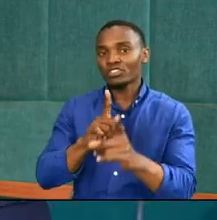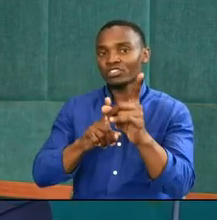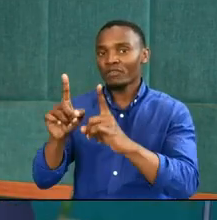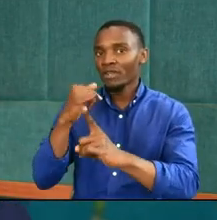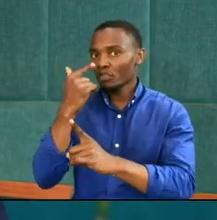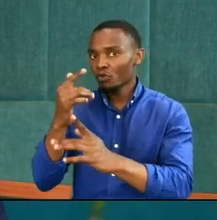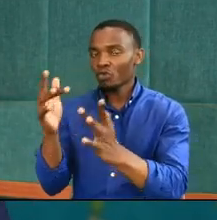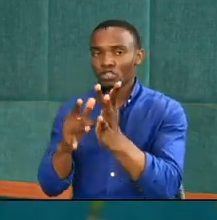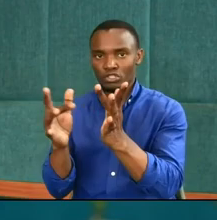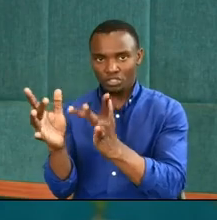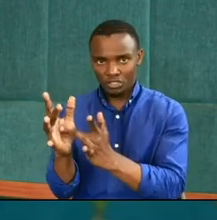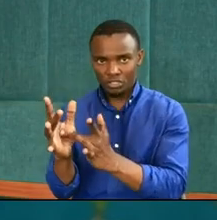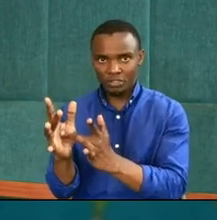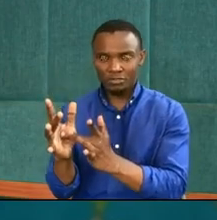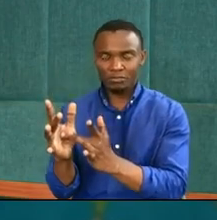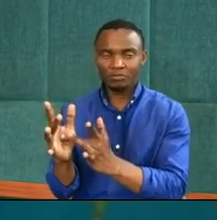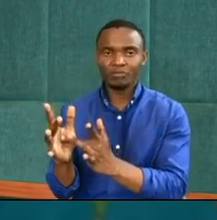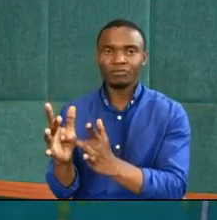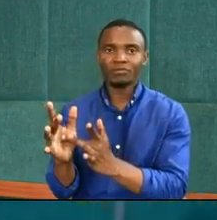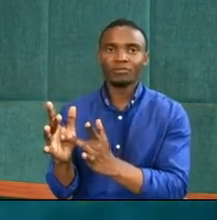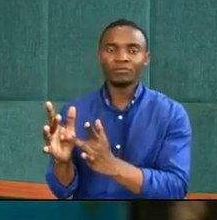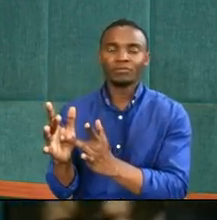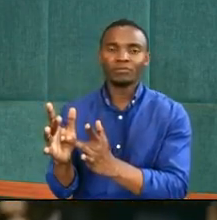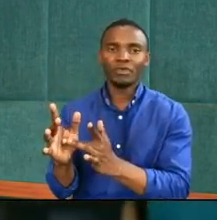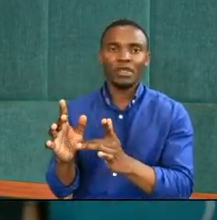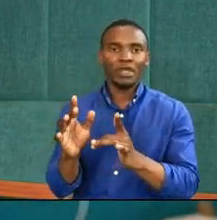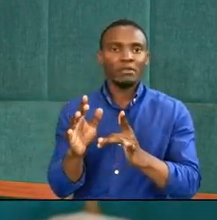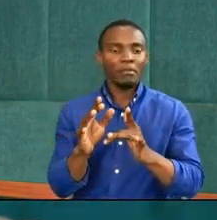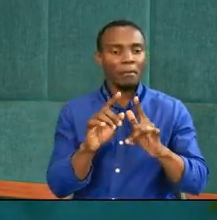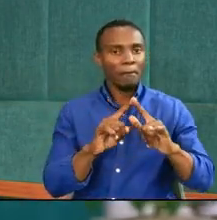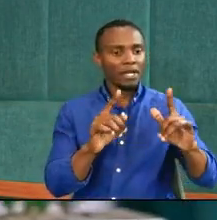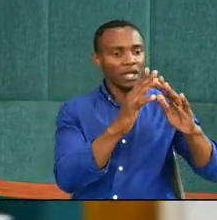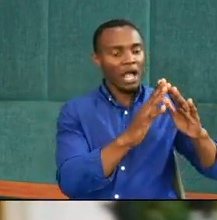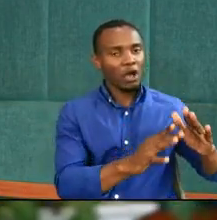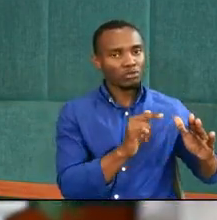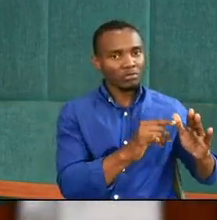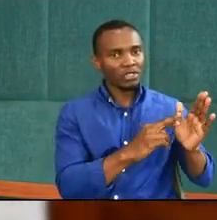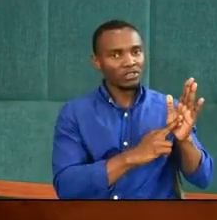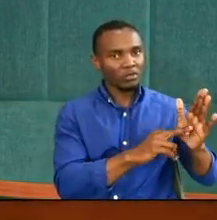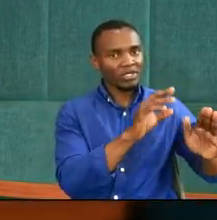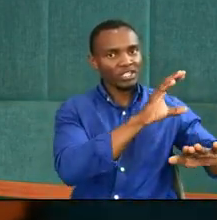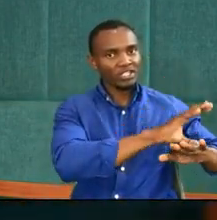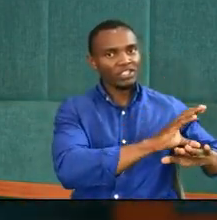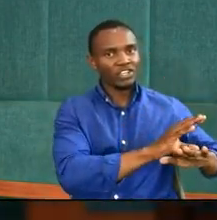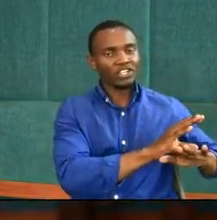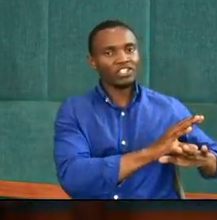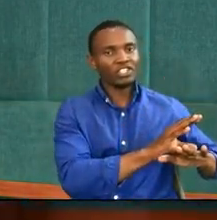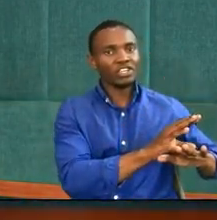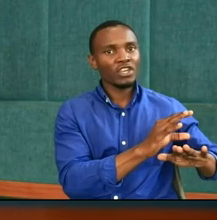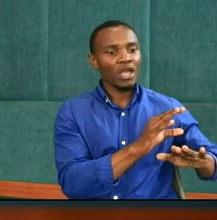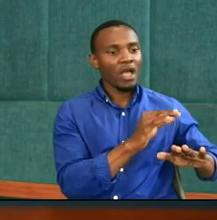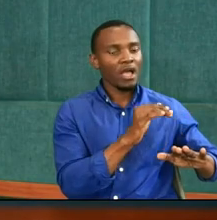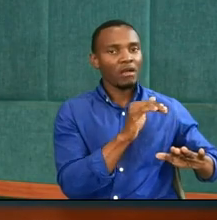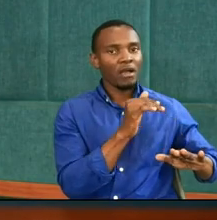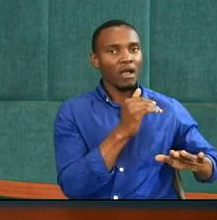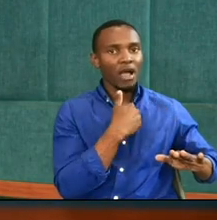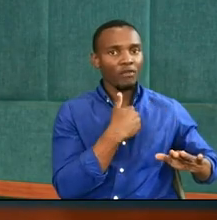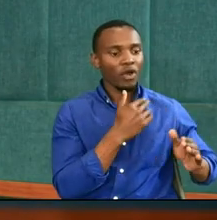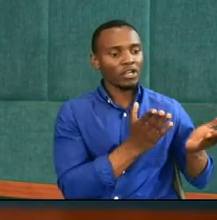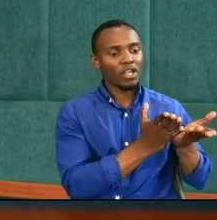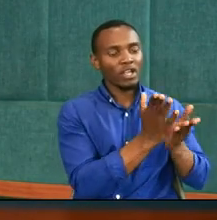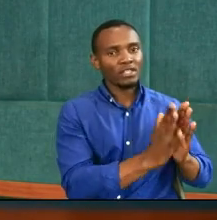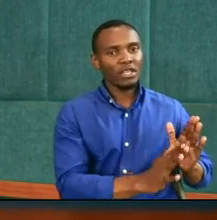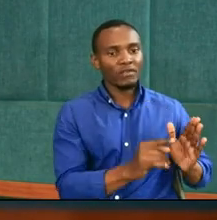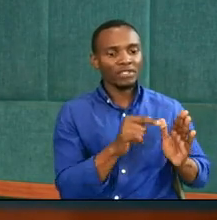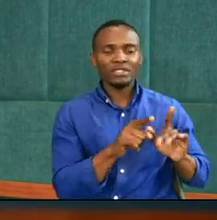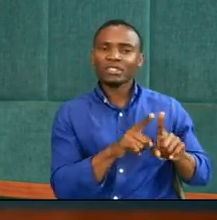Jesus himself. He has to leave and go back home, but he left his church and asked the servants, and I'm suggesting to you that the servants are